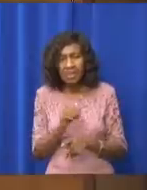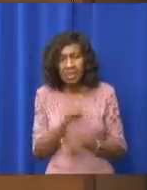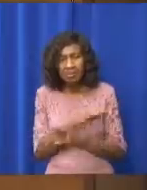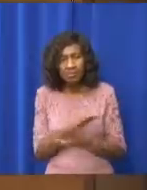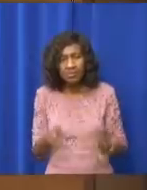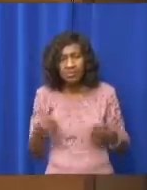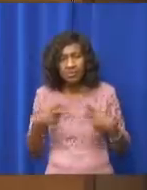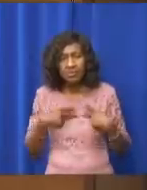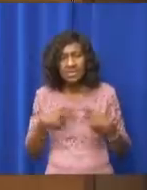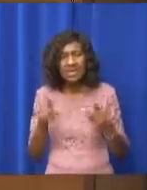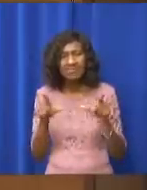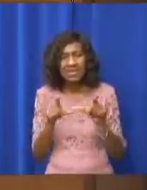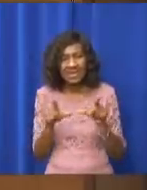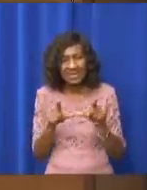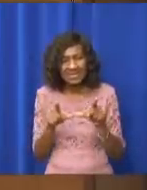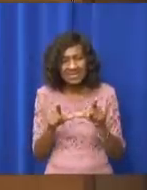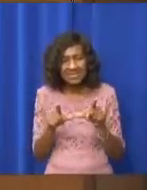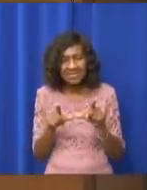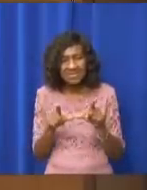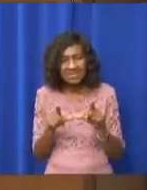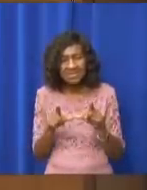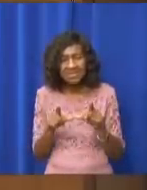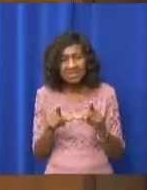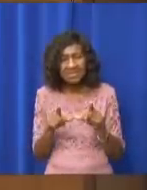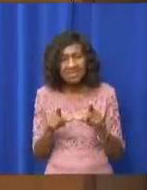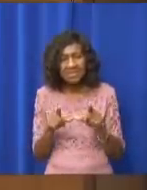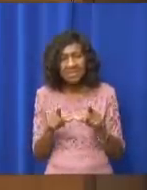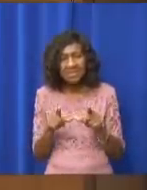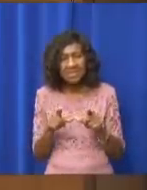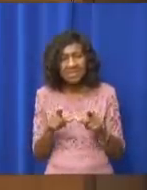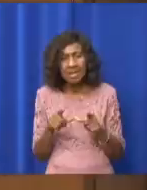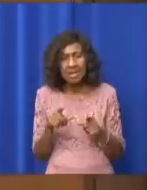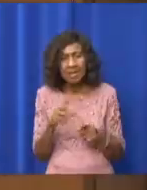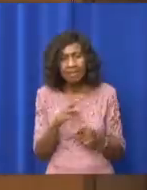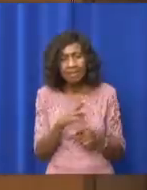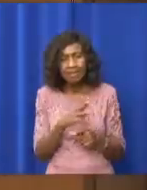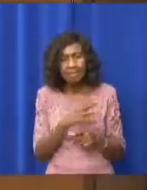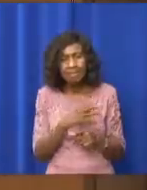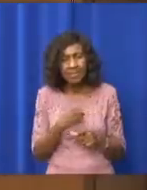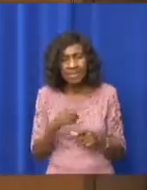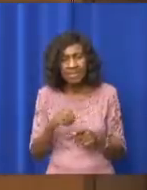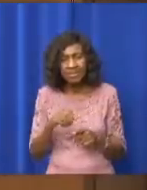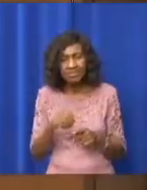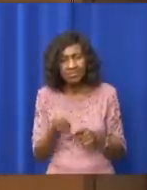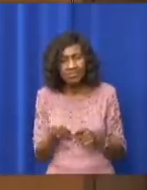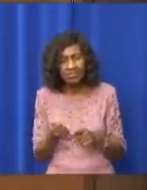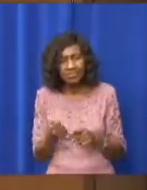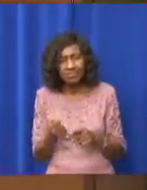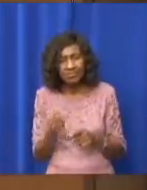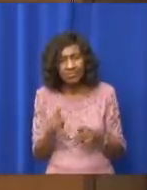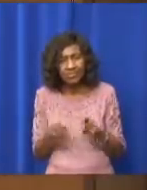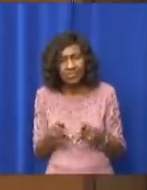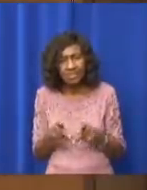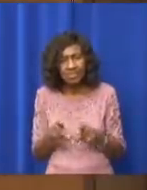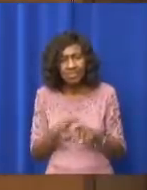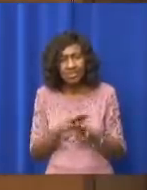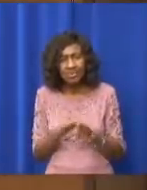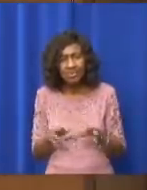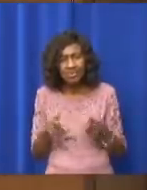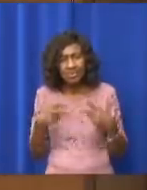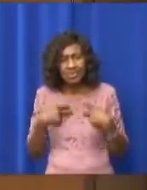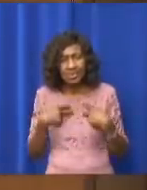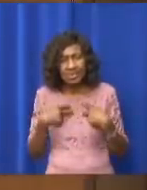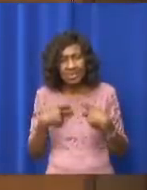but under other laws, or who had exemptions from being licensed under the Trade and Business License Board, such